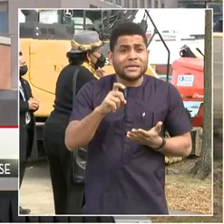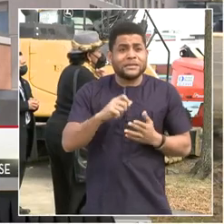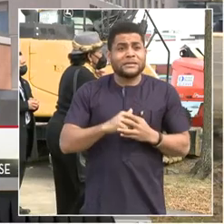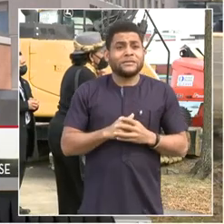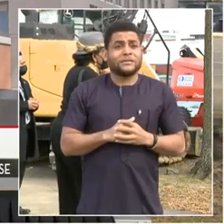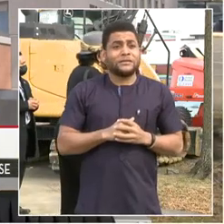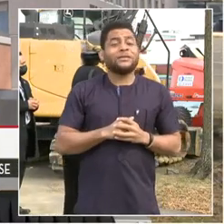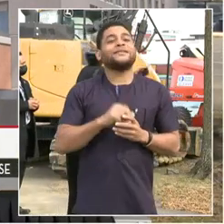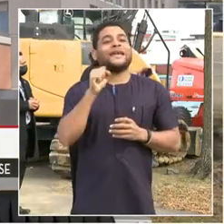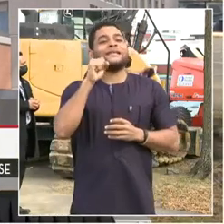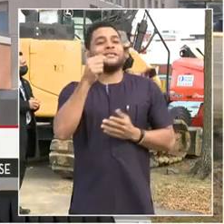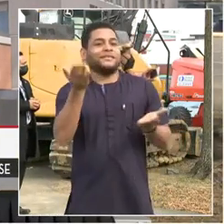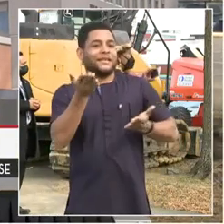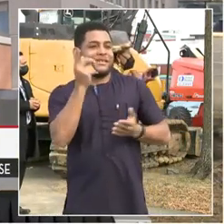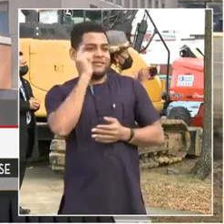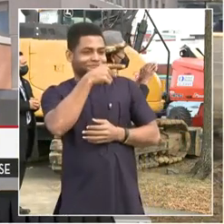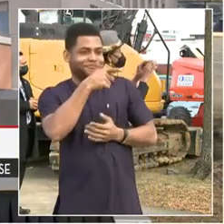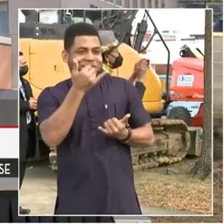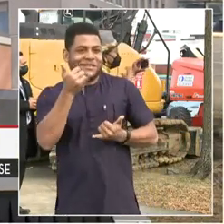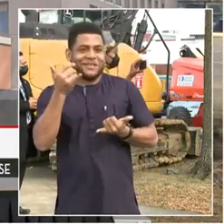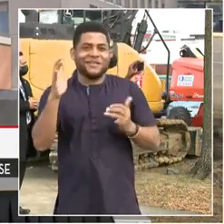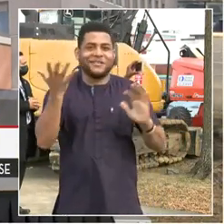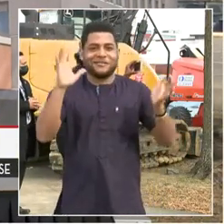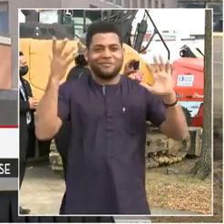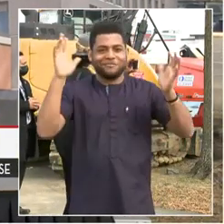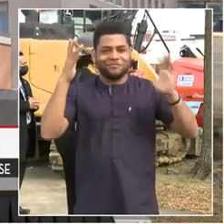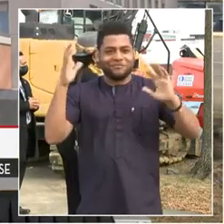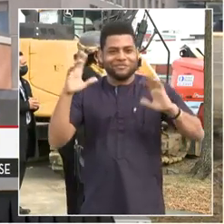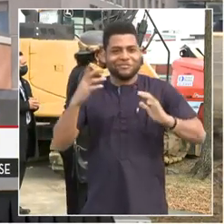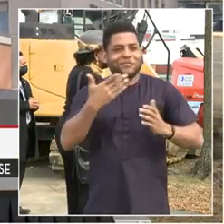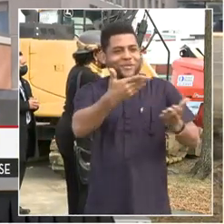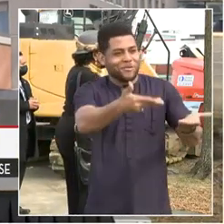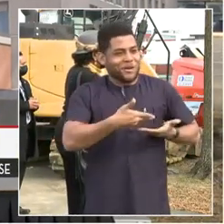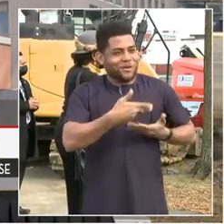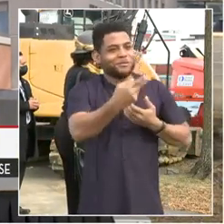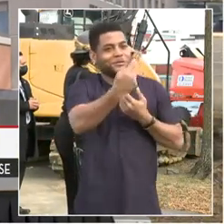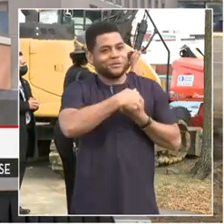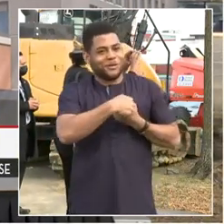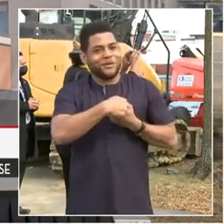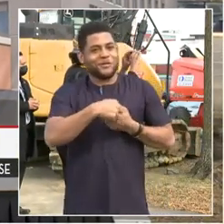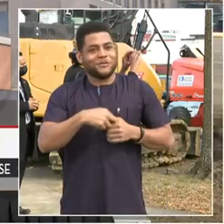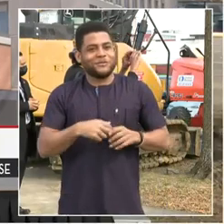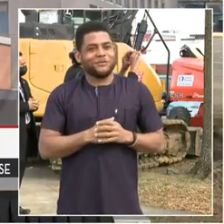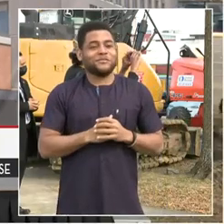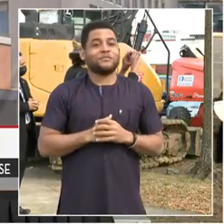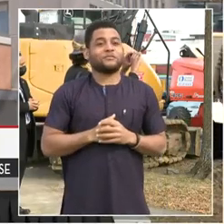There he is. Please join me in welcoming Trayon White, Councilmember for Ward 8.